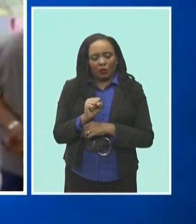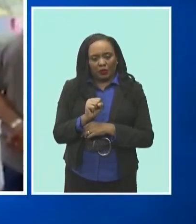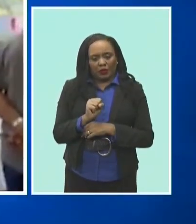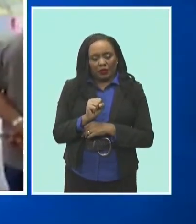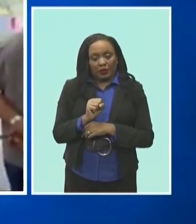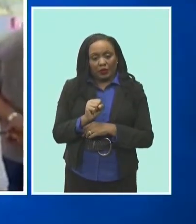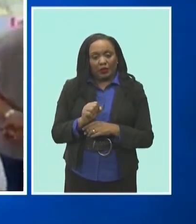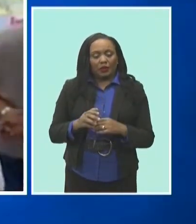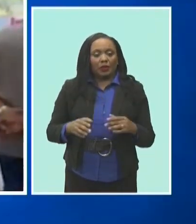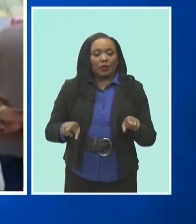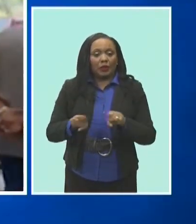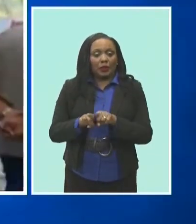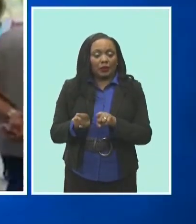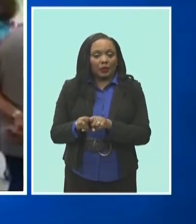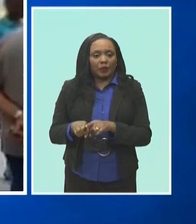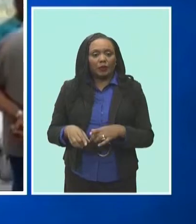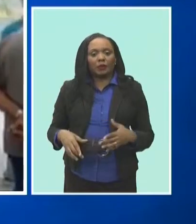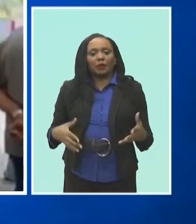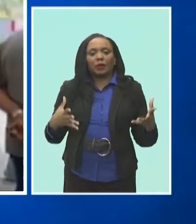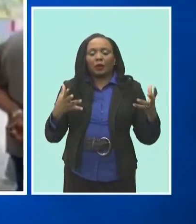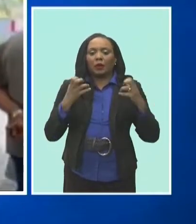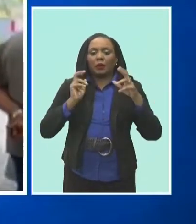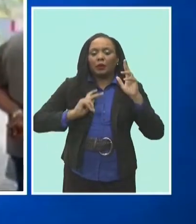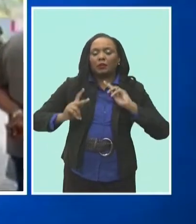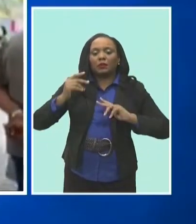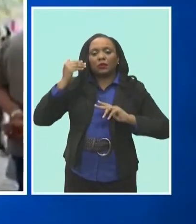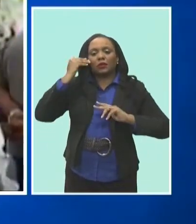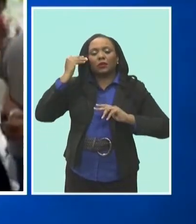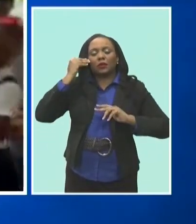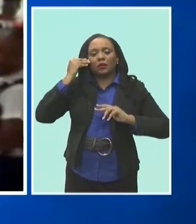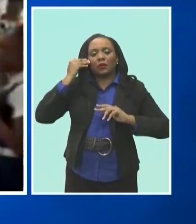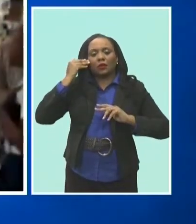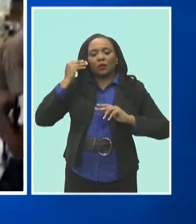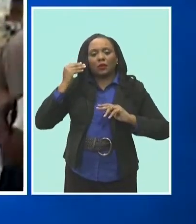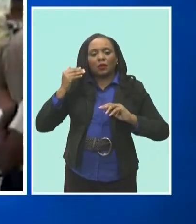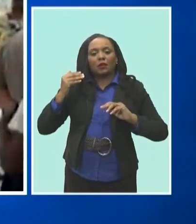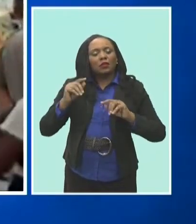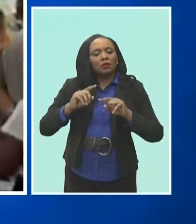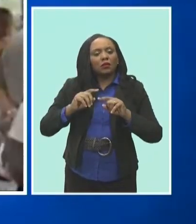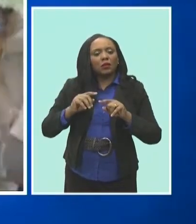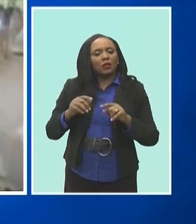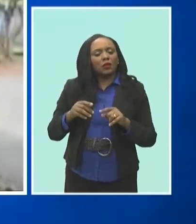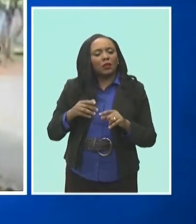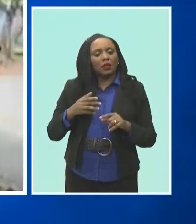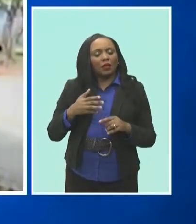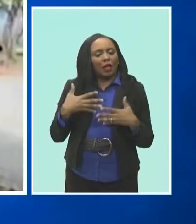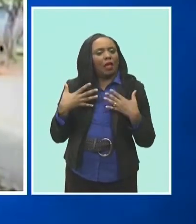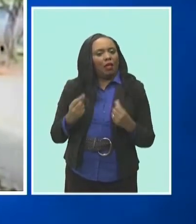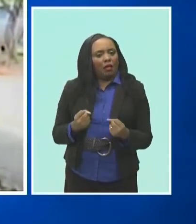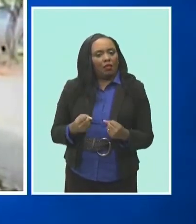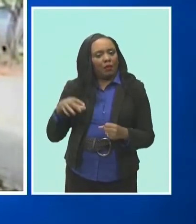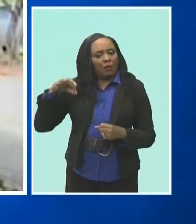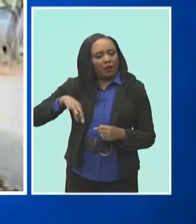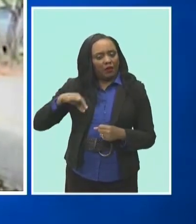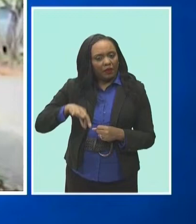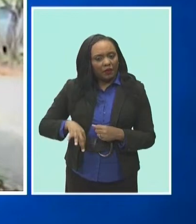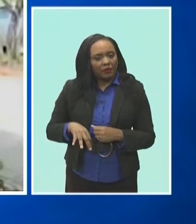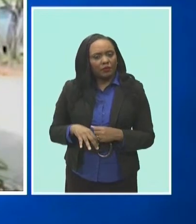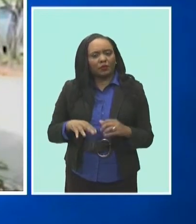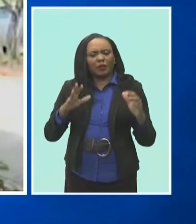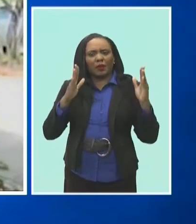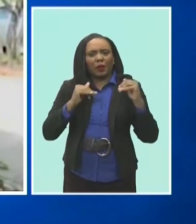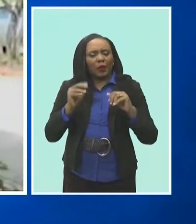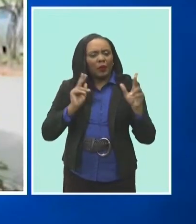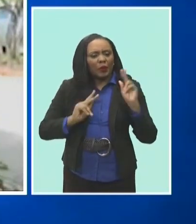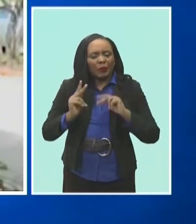also to let the public know the value-added products that could be derived from mango. We hope that the usage of mango, the